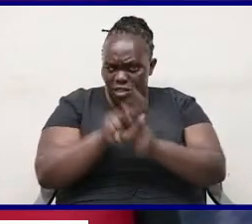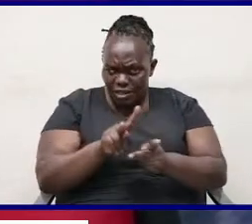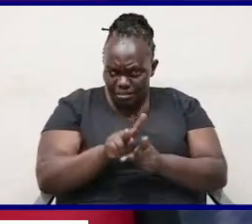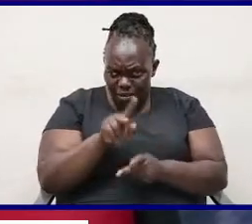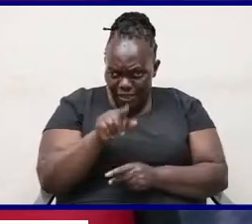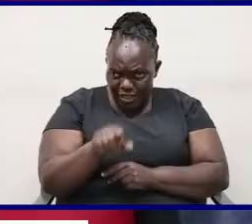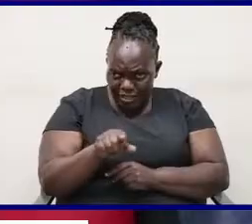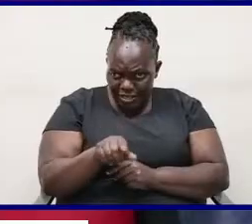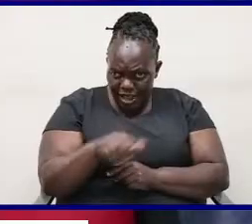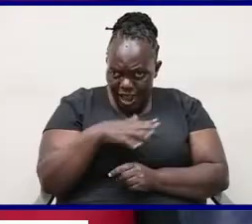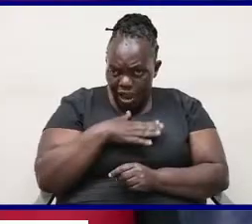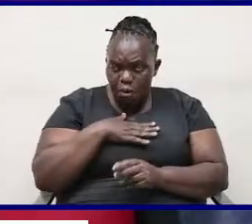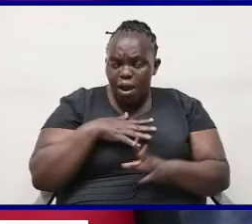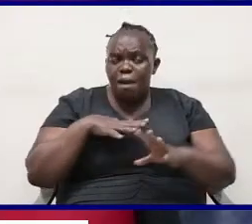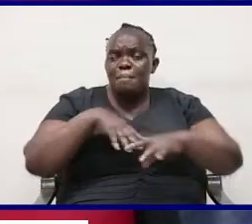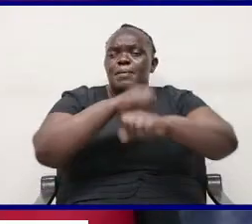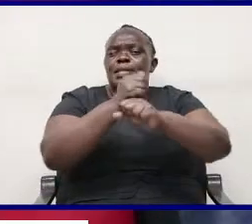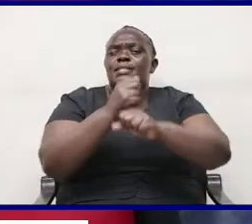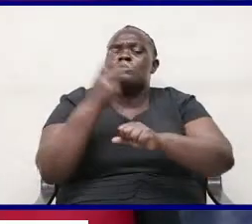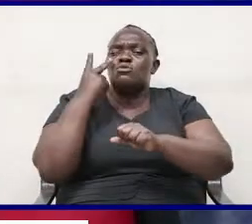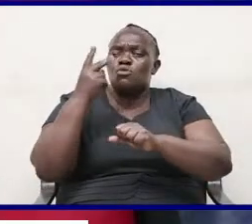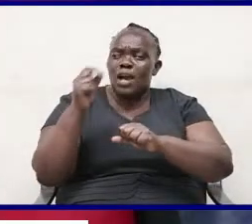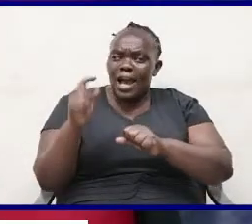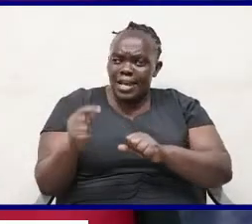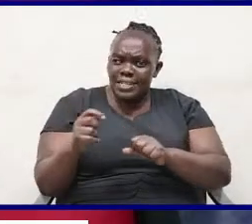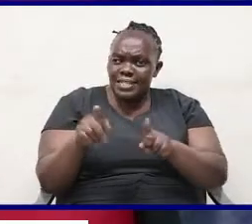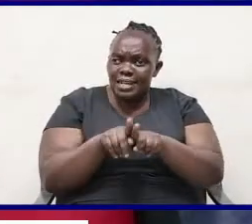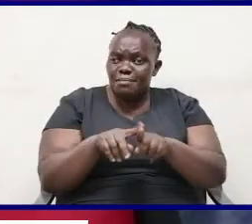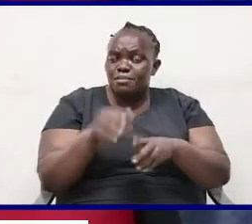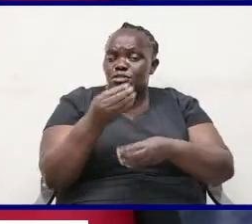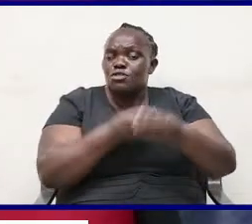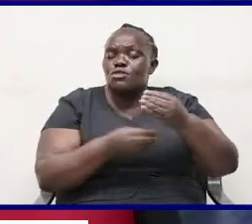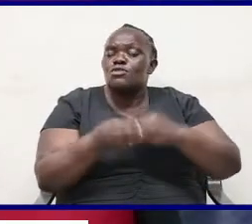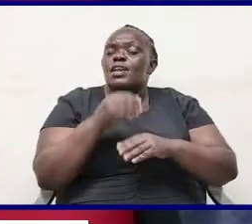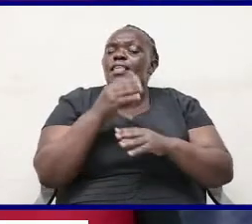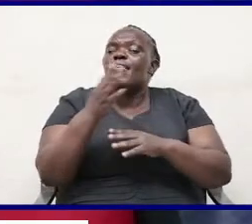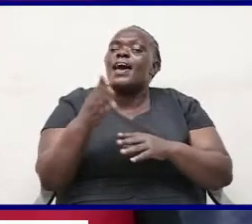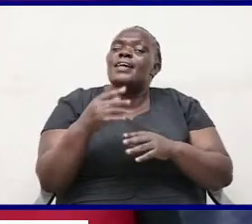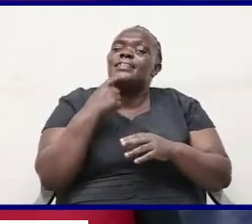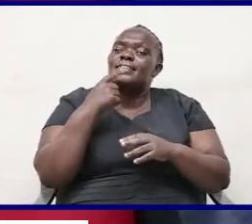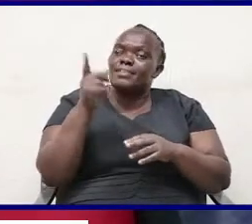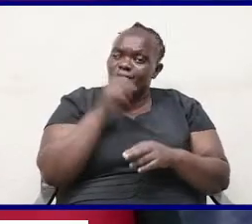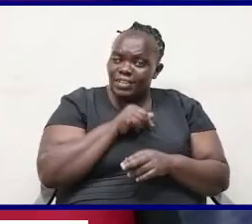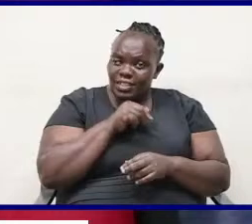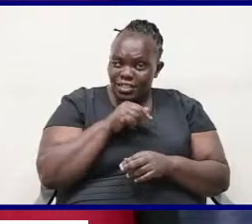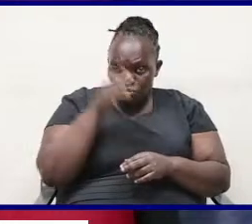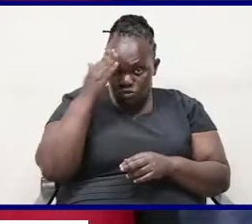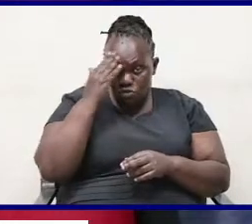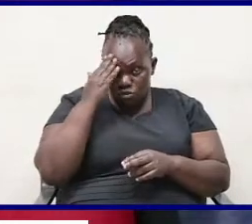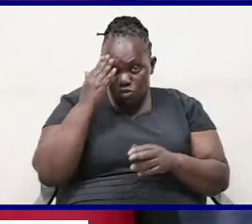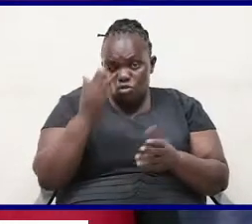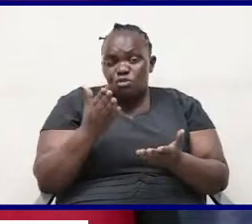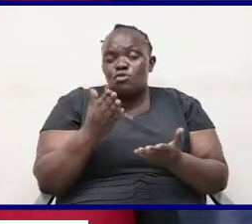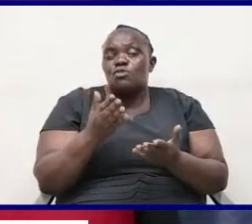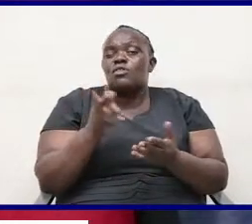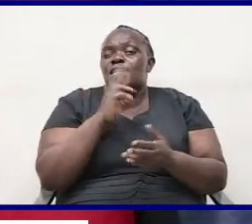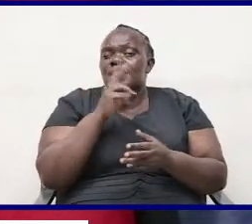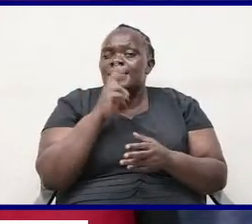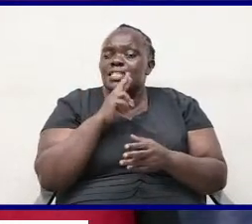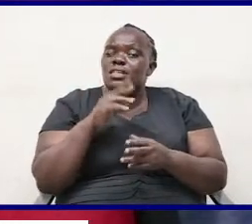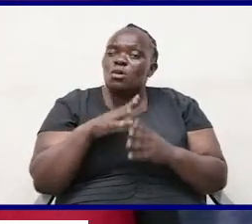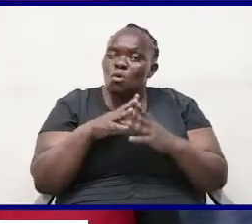And our president really looks at trade that is sustainable. So he's saying, spread your risks